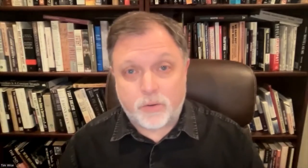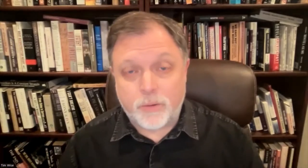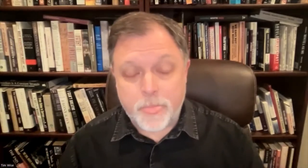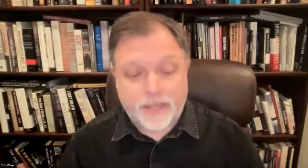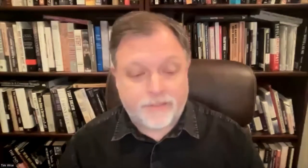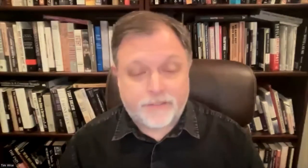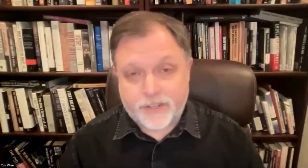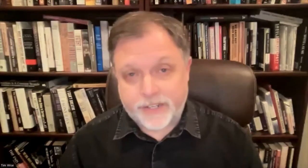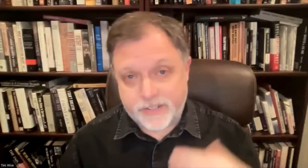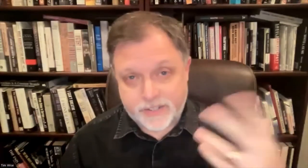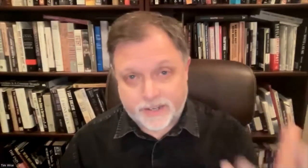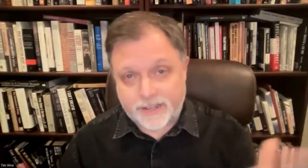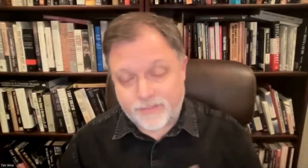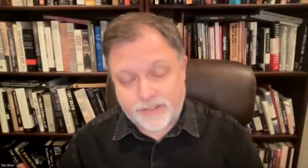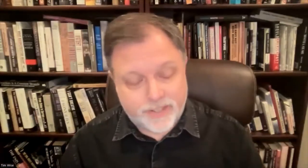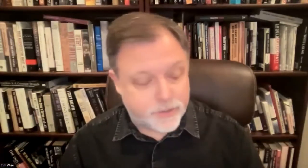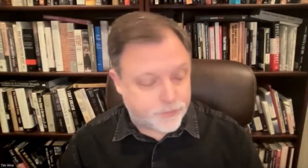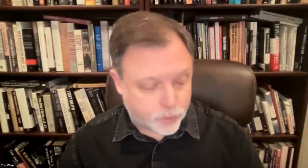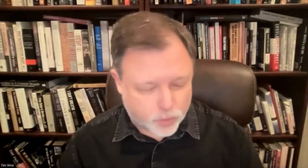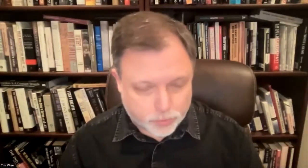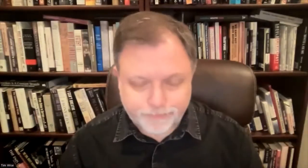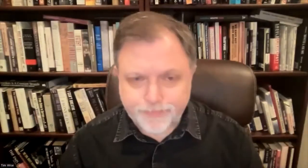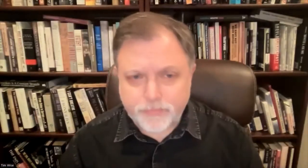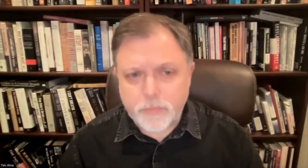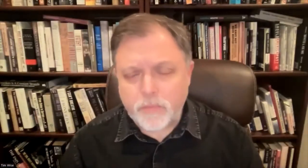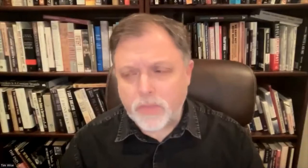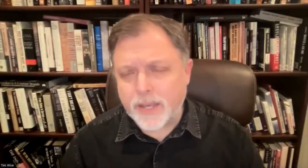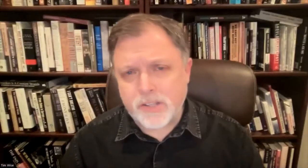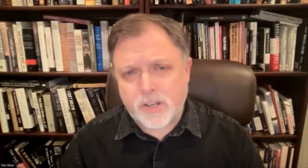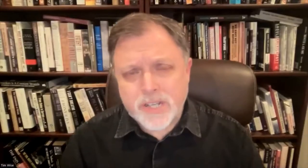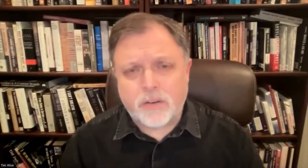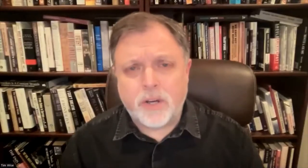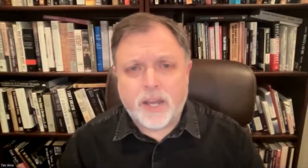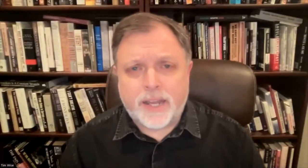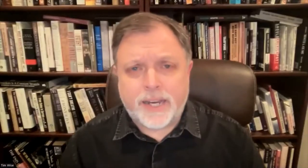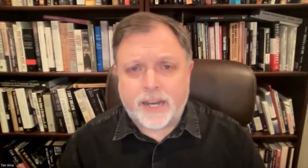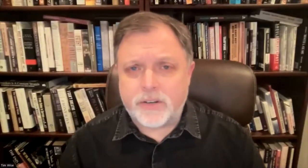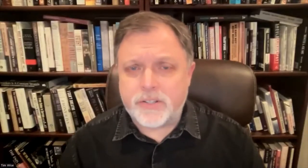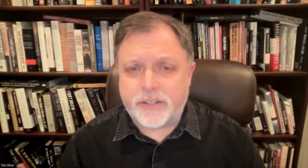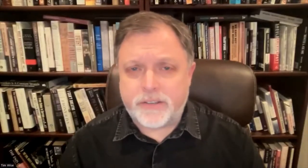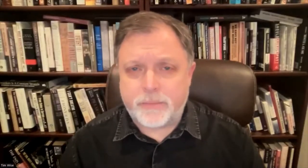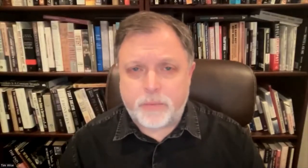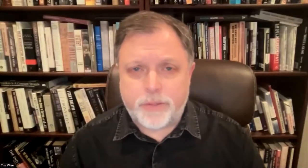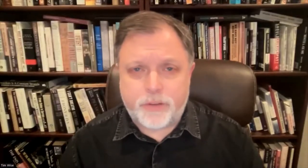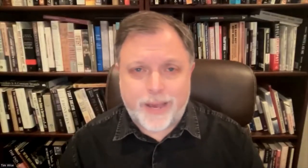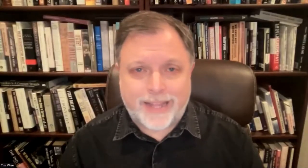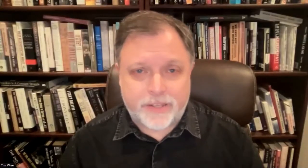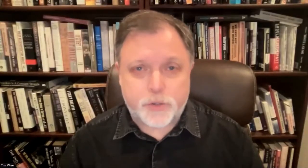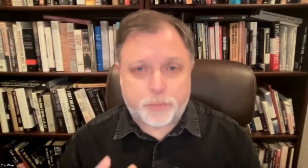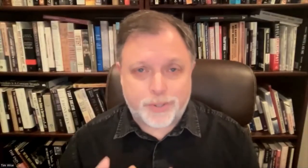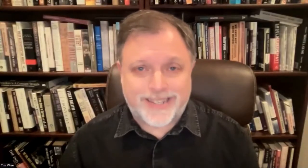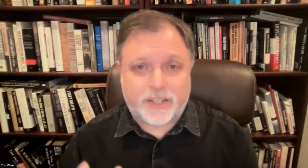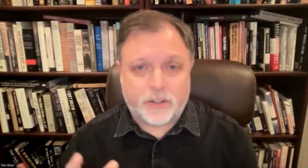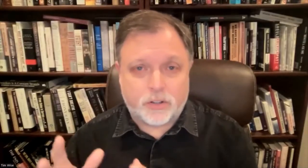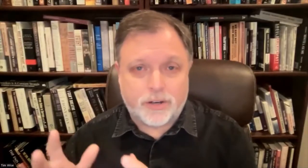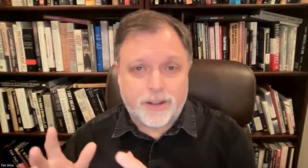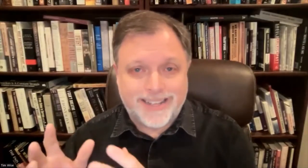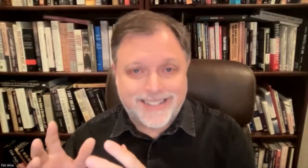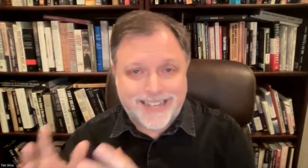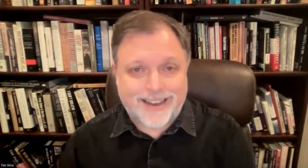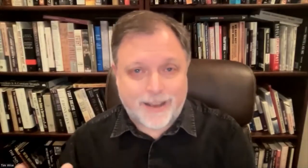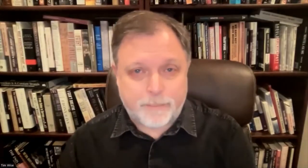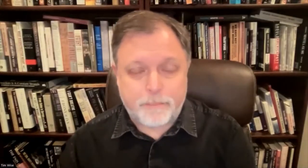with you, even if it is virtual. It's also an honor to be with you at this